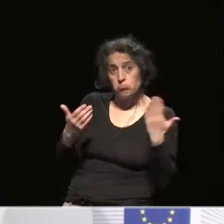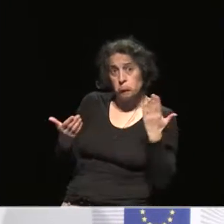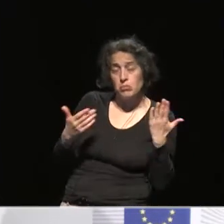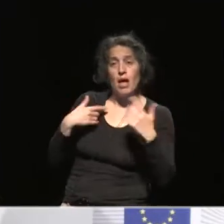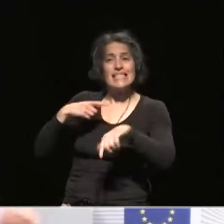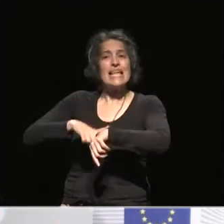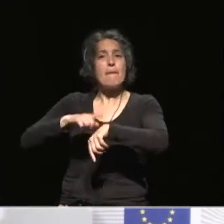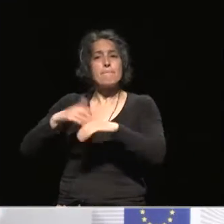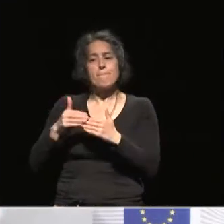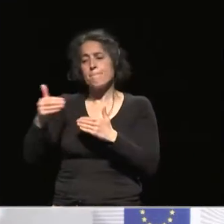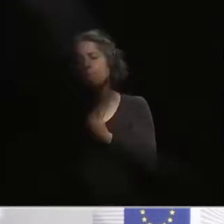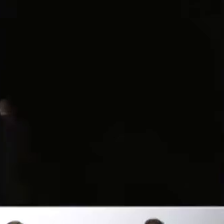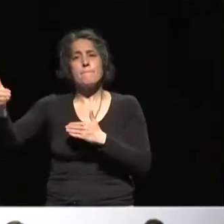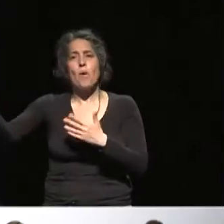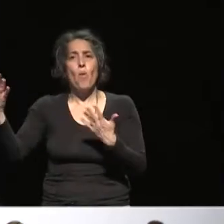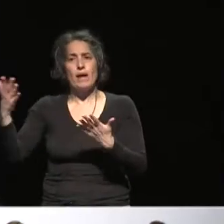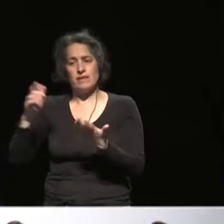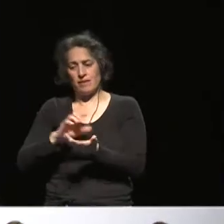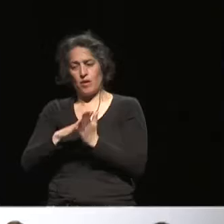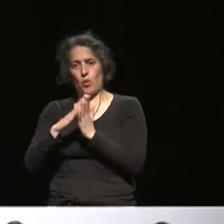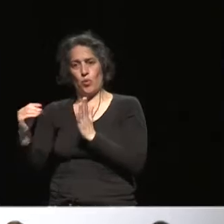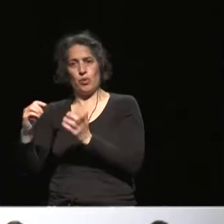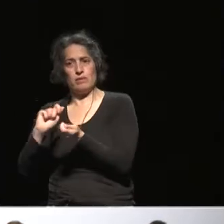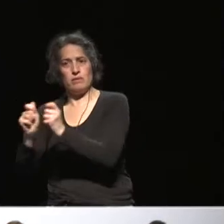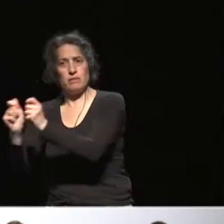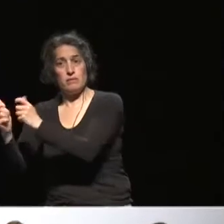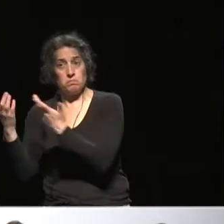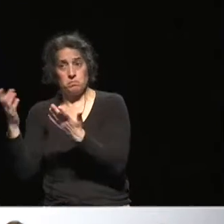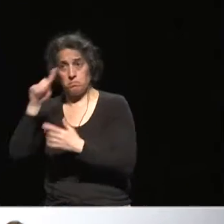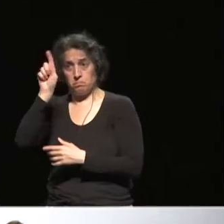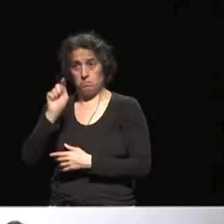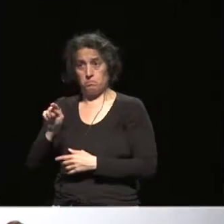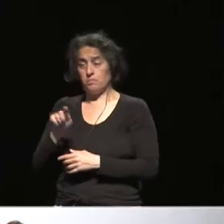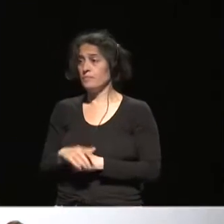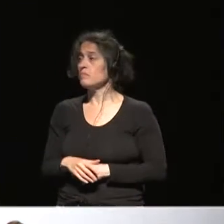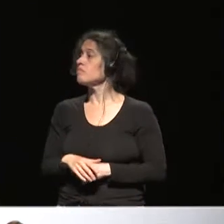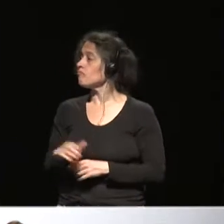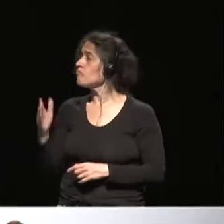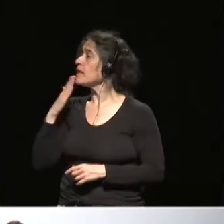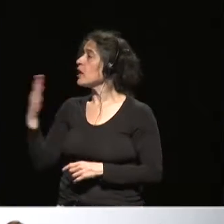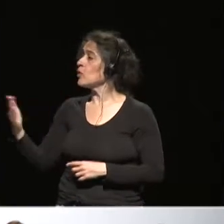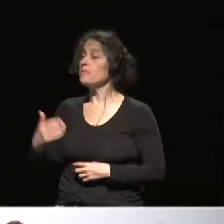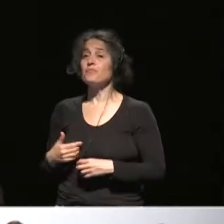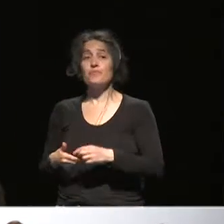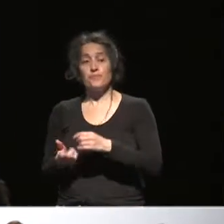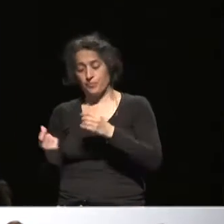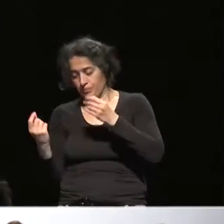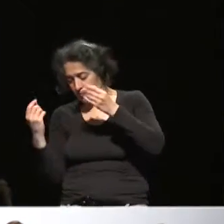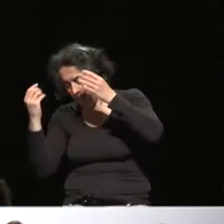you. Thank you. Do we have more questions from the audience?